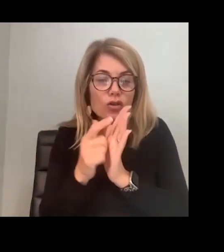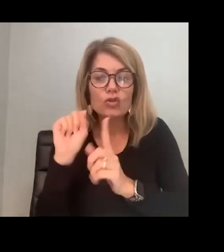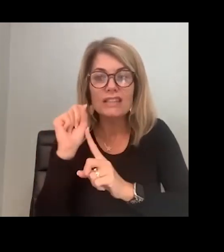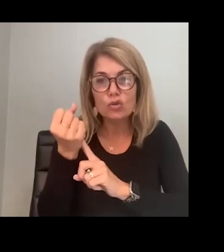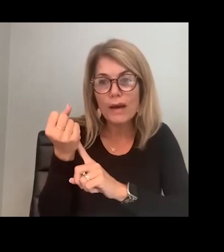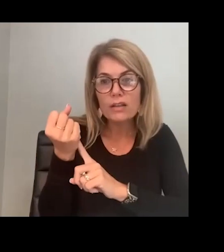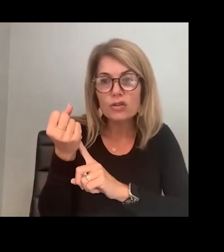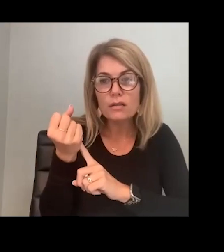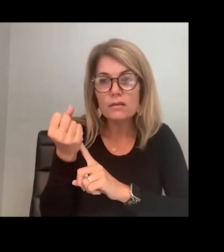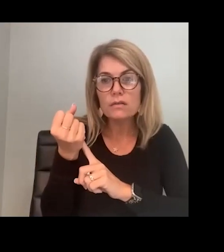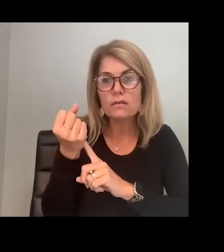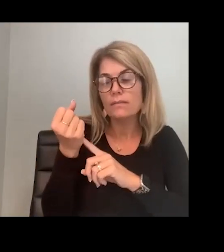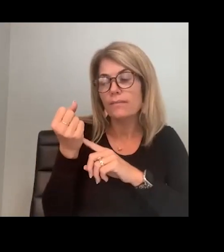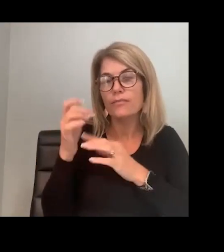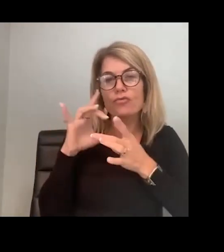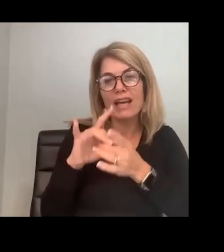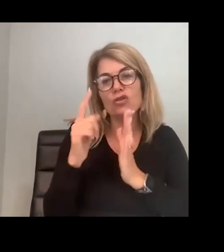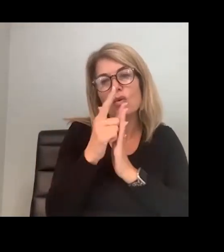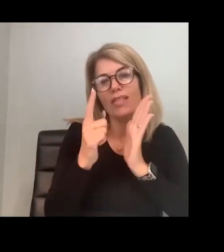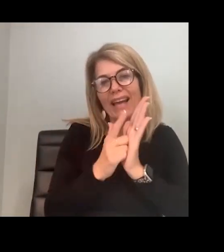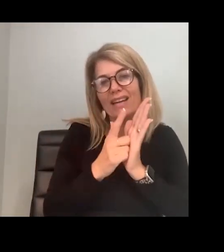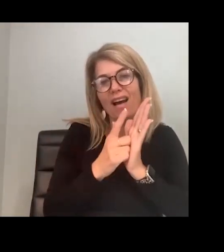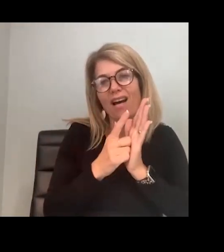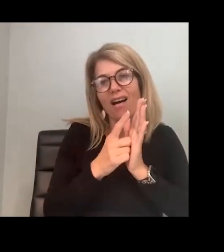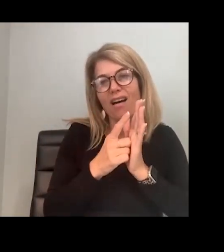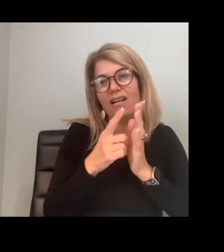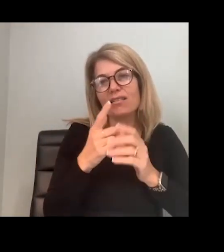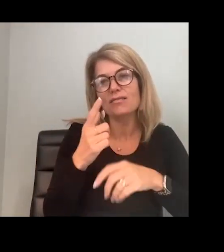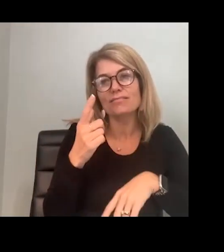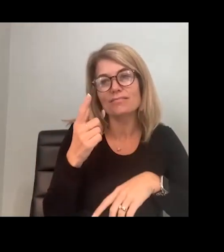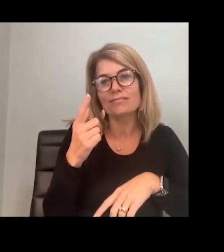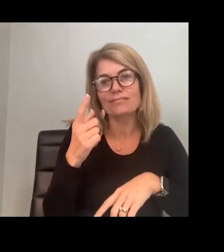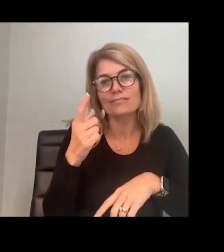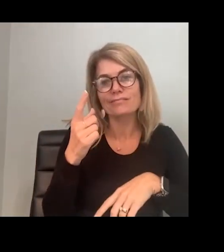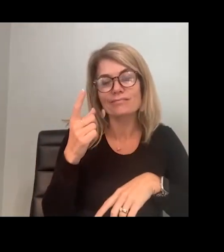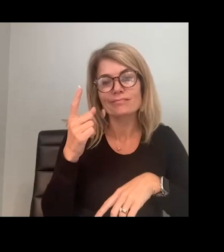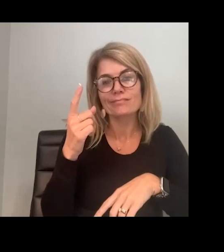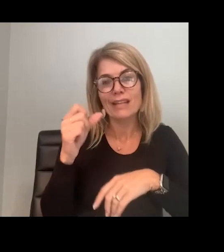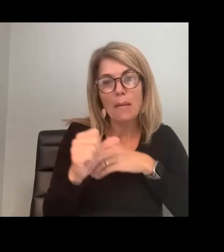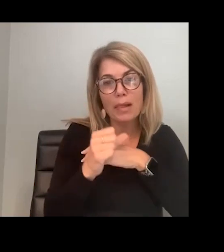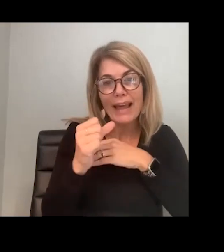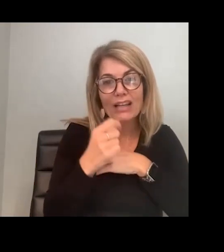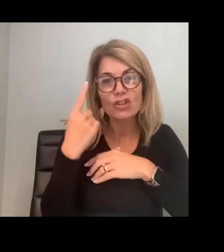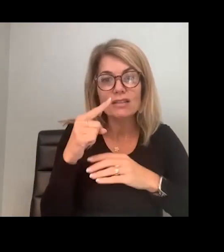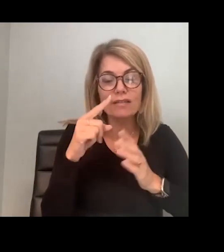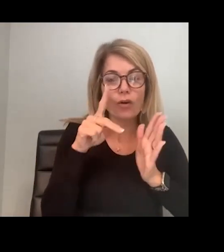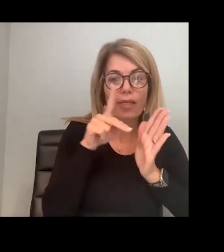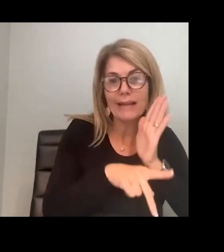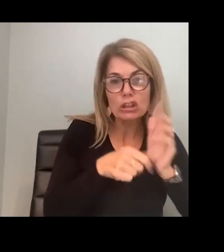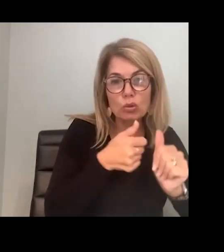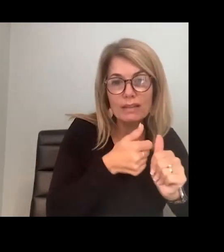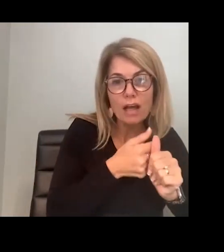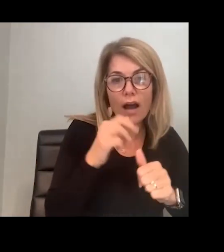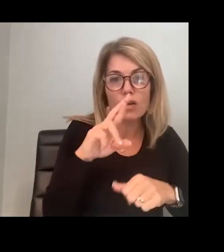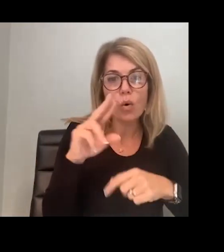seen in terms of legal implications for saving data regarding suicide or harm?